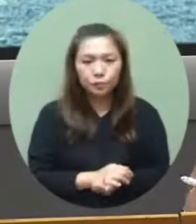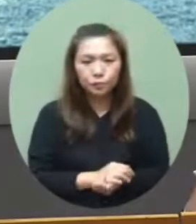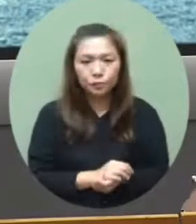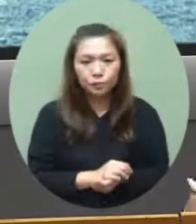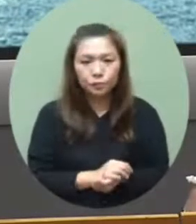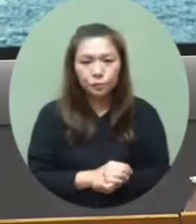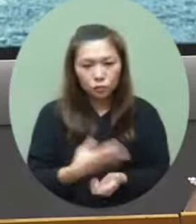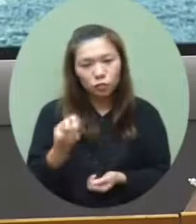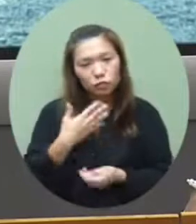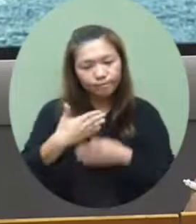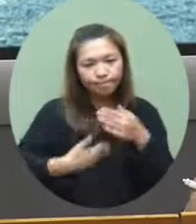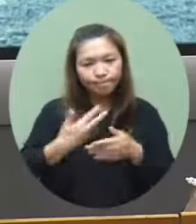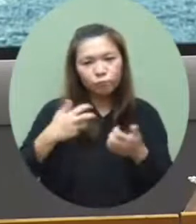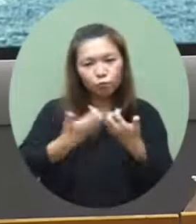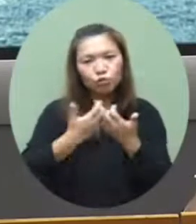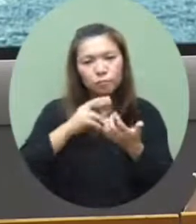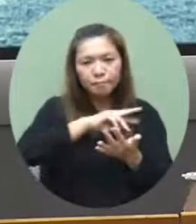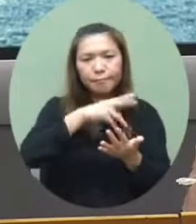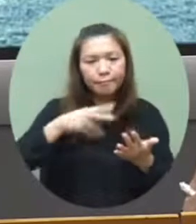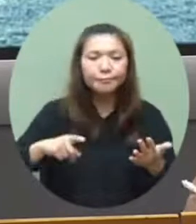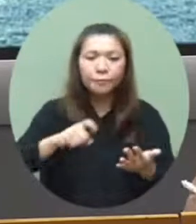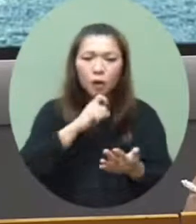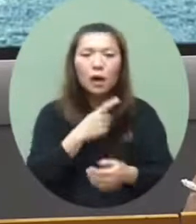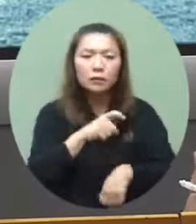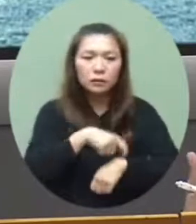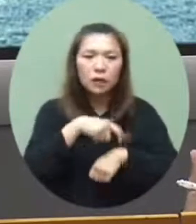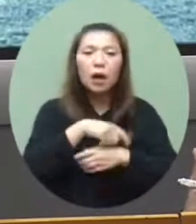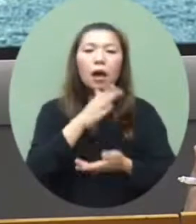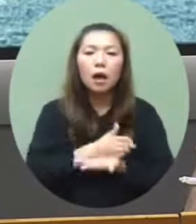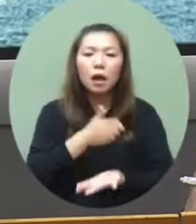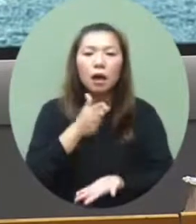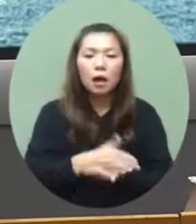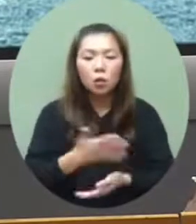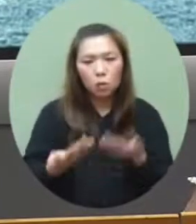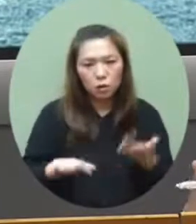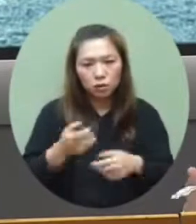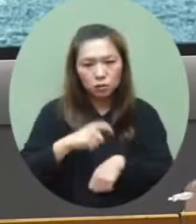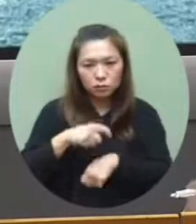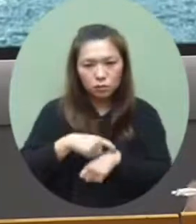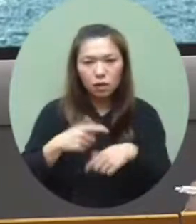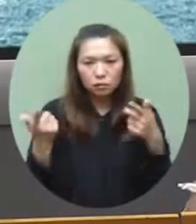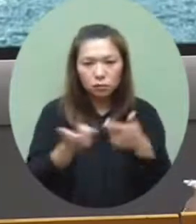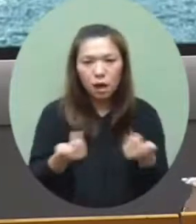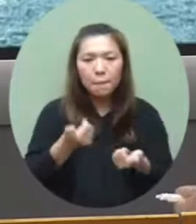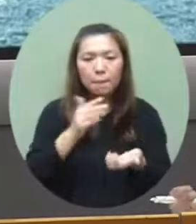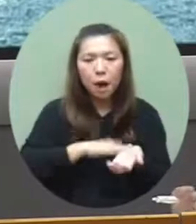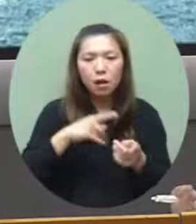I do not have the figures at hand. I'm saying that the figures